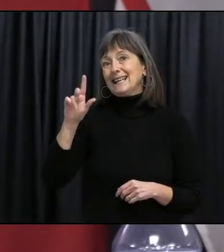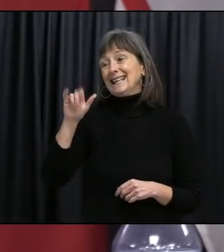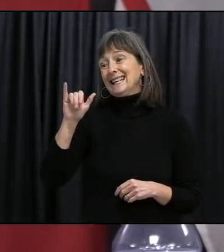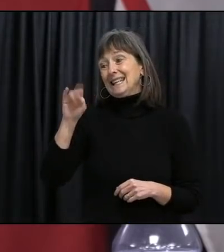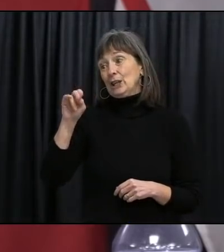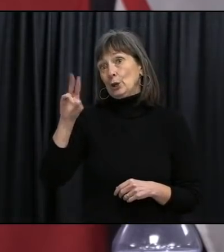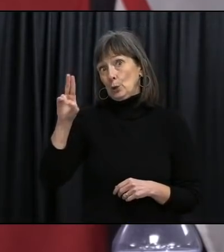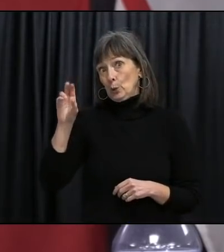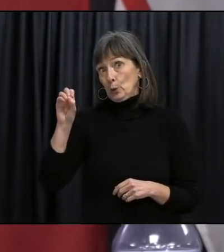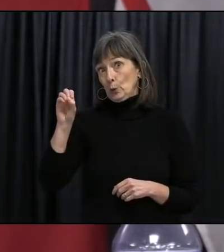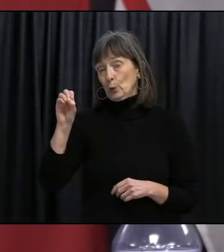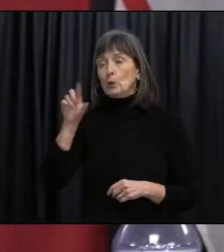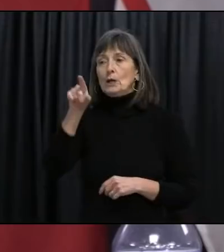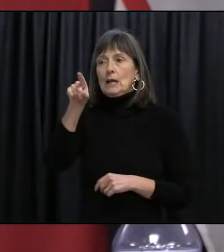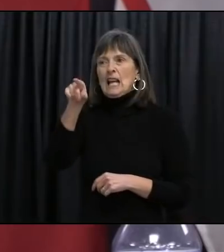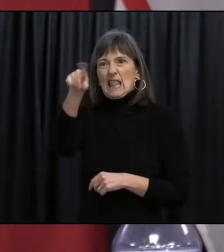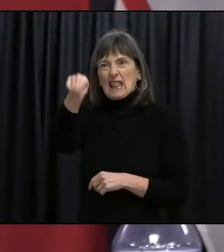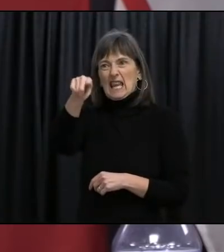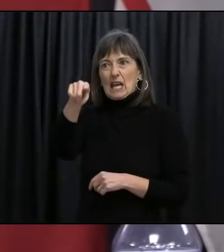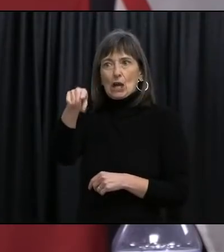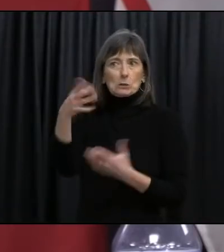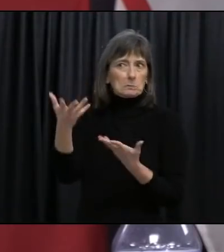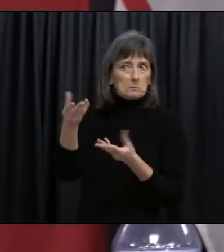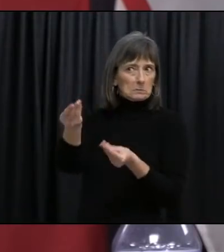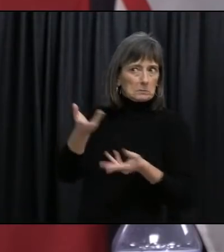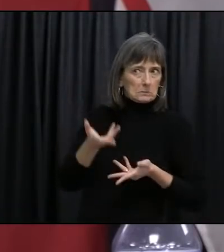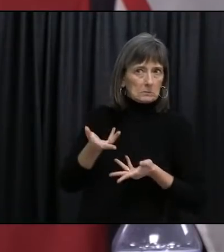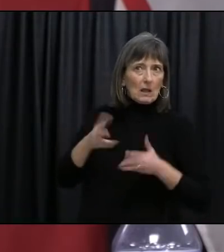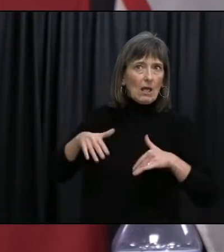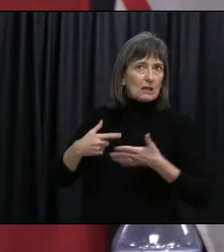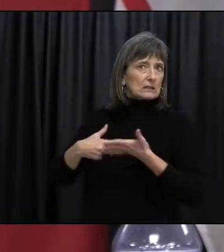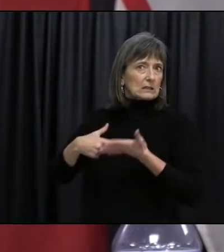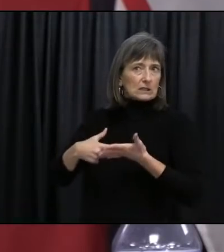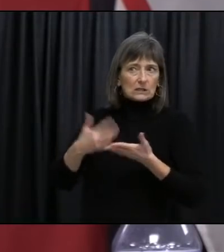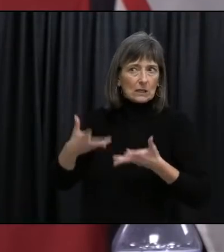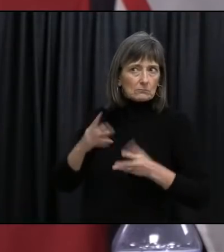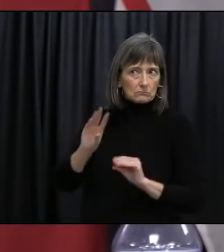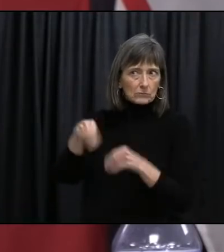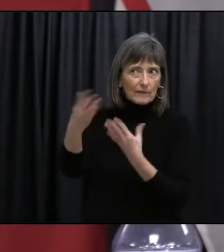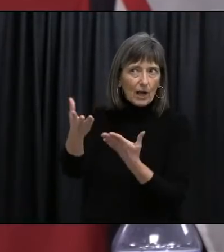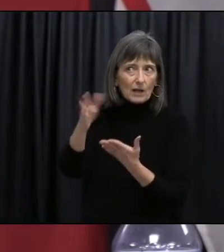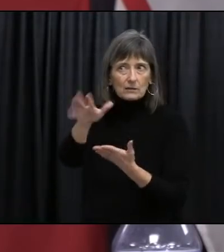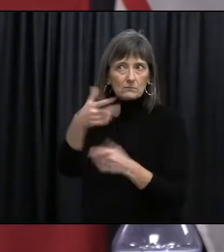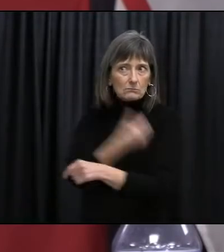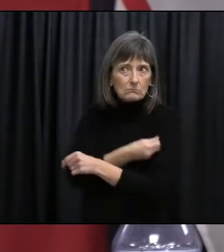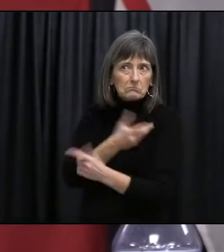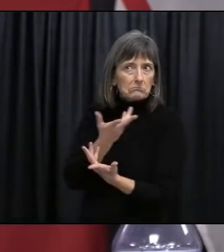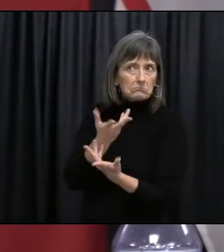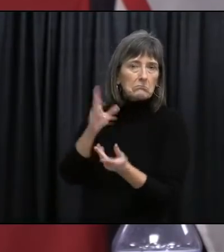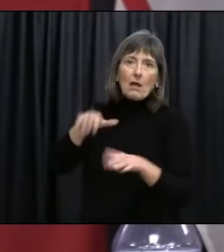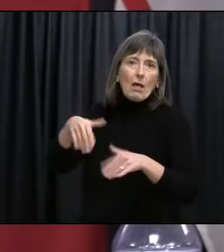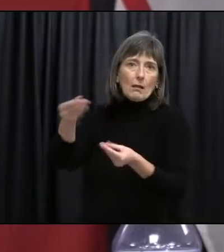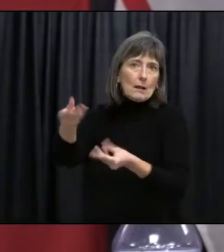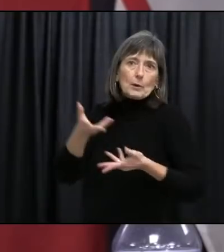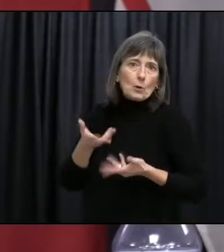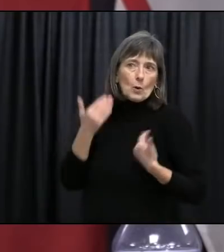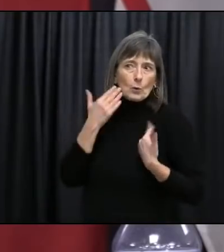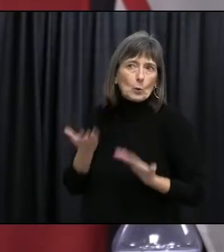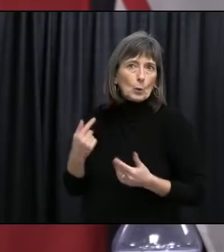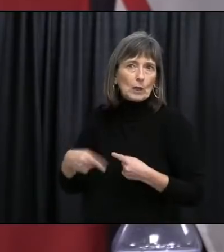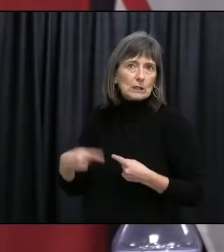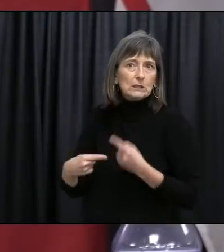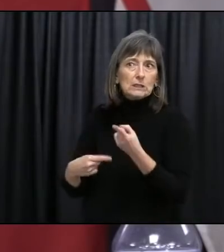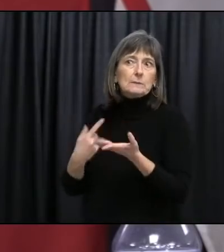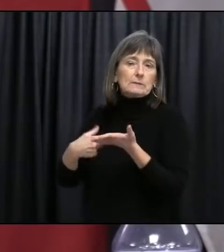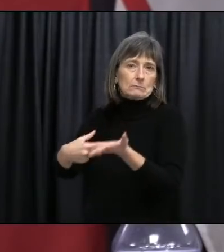to the conclusion as to when they would like to deliver their supplies to their community in Natwashish, and we're